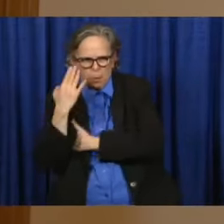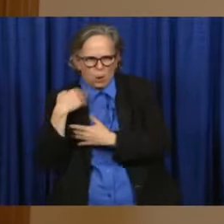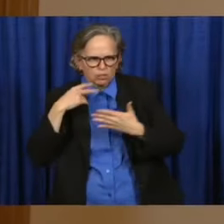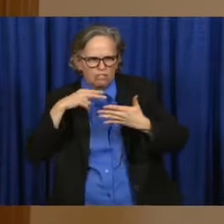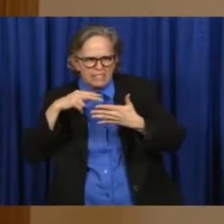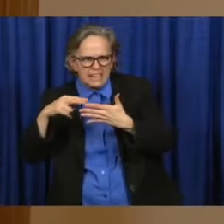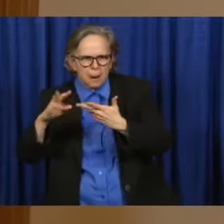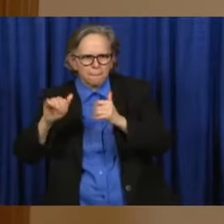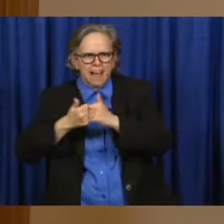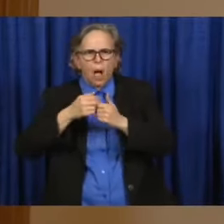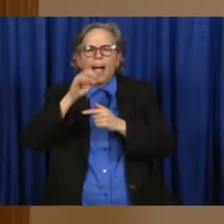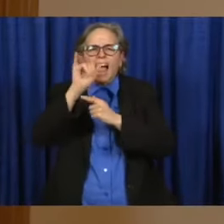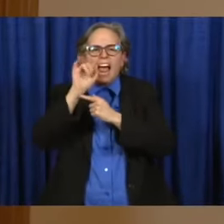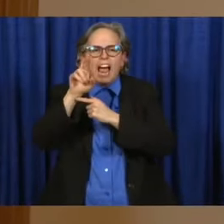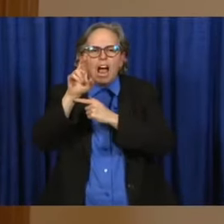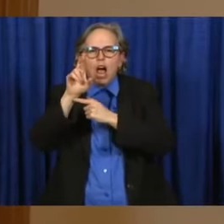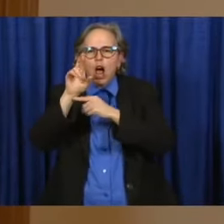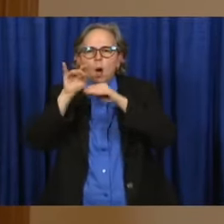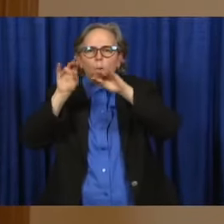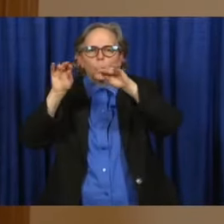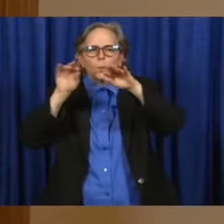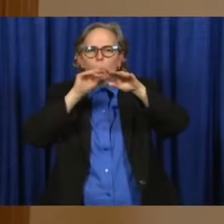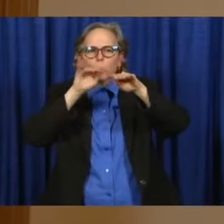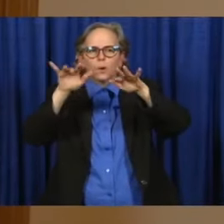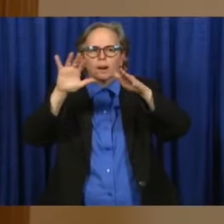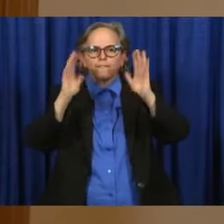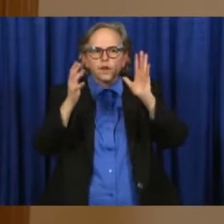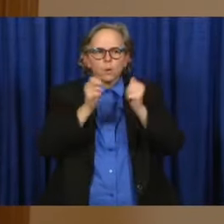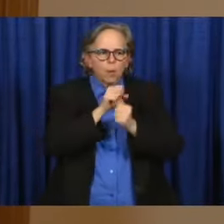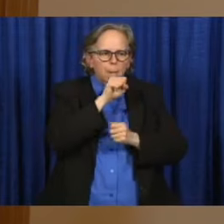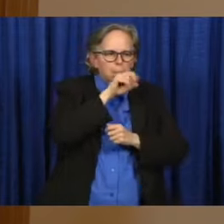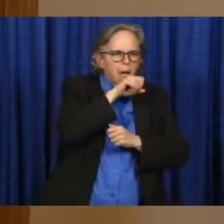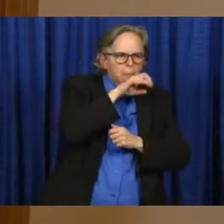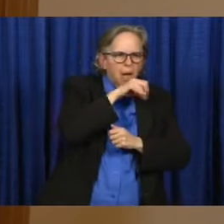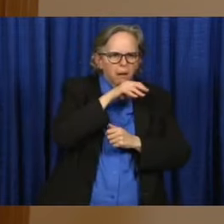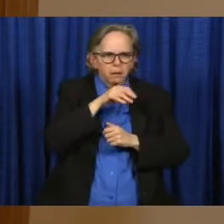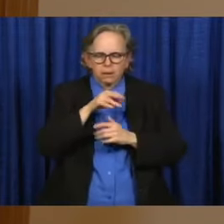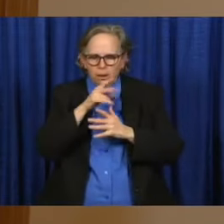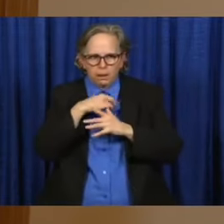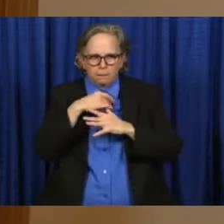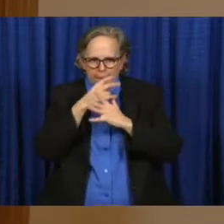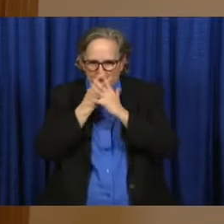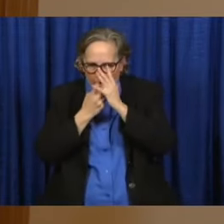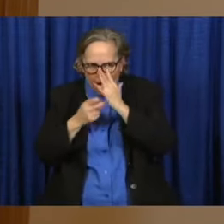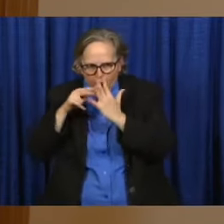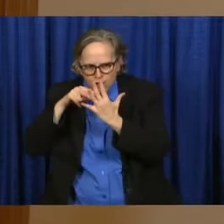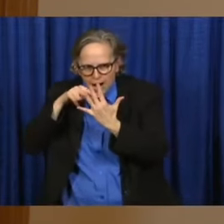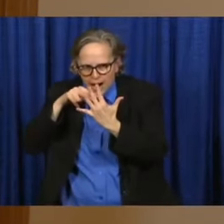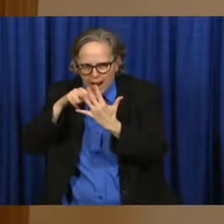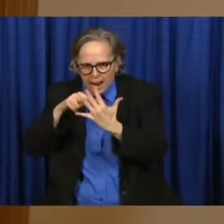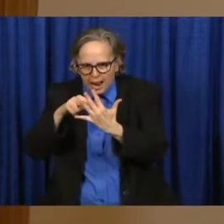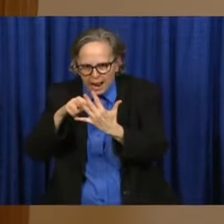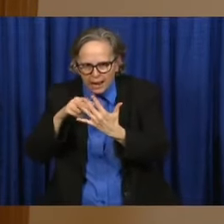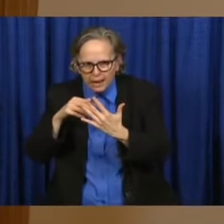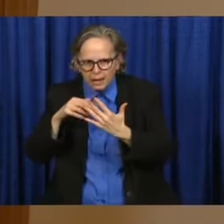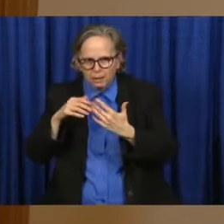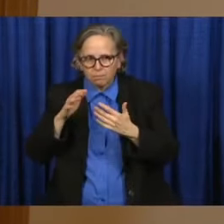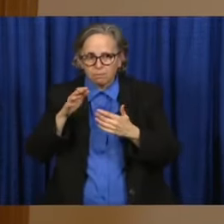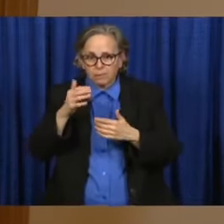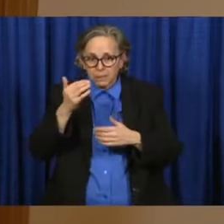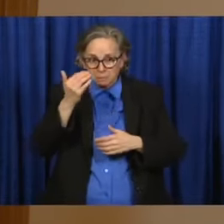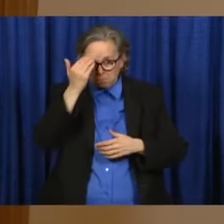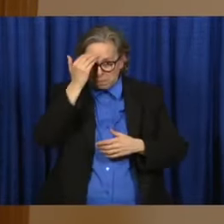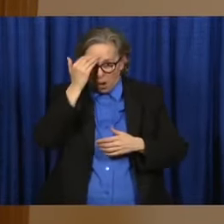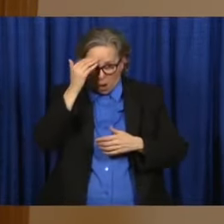what the spread is. And I think it'll be very hard to say exactly the answer to that, but I think